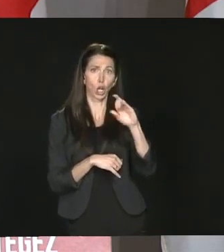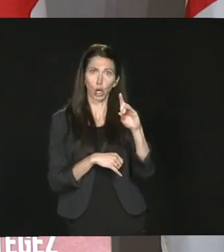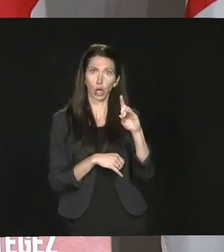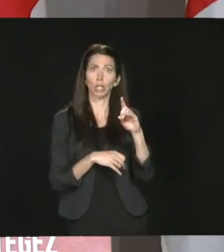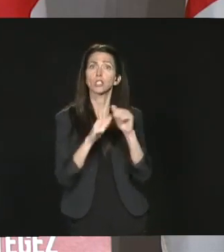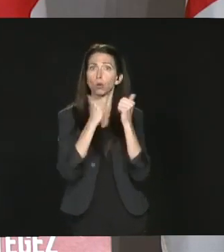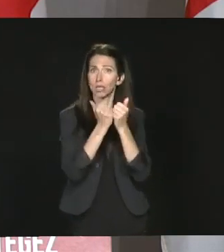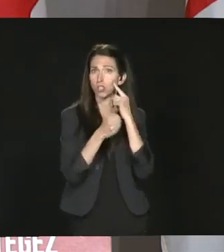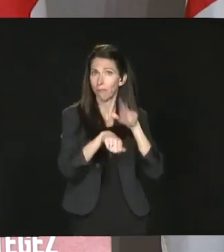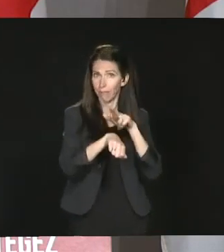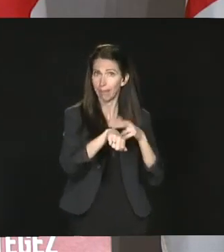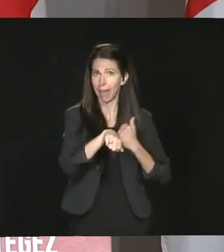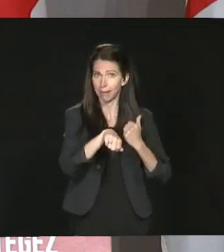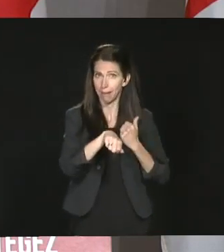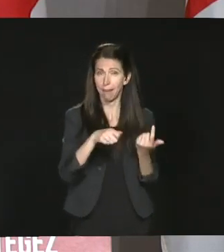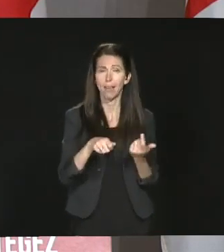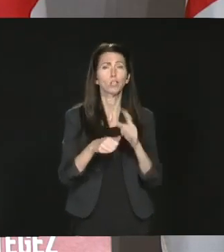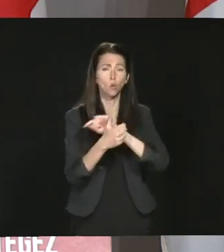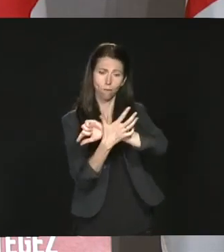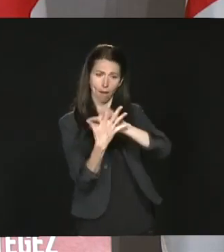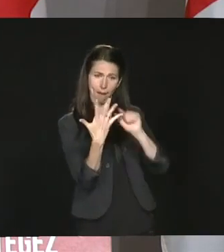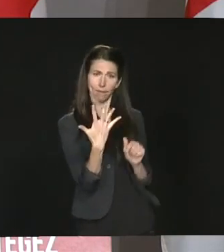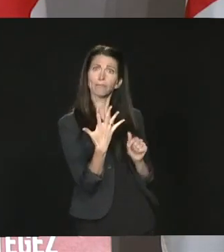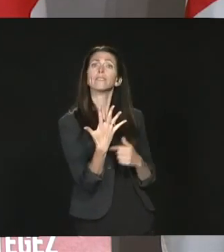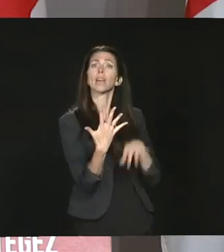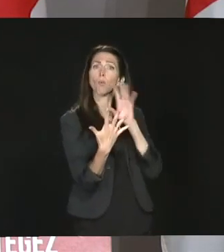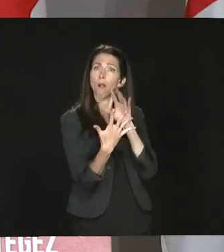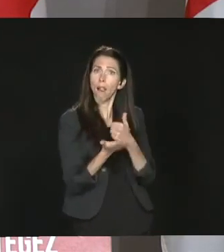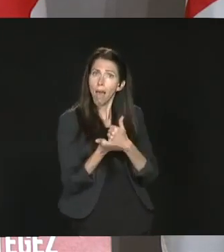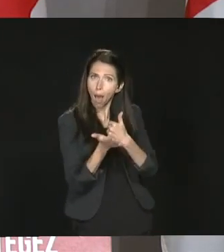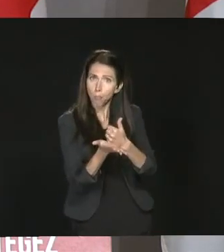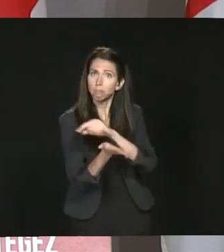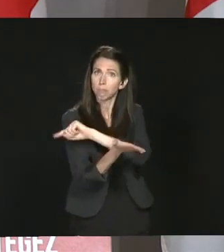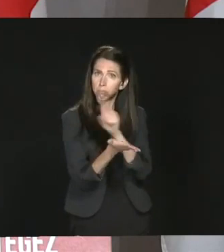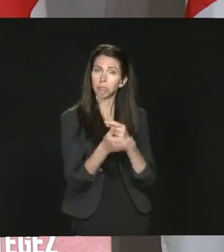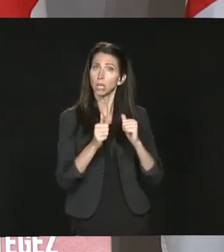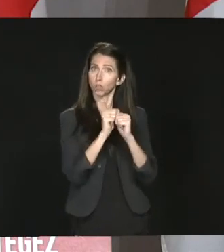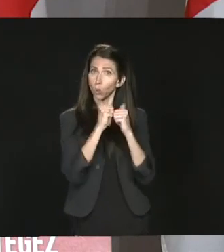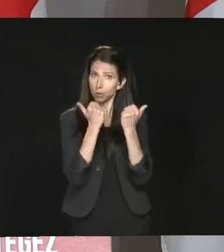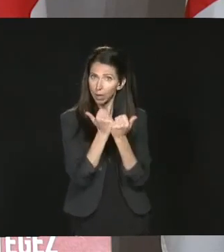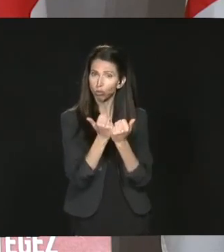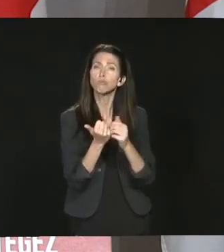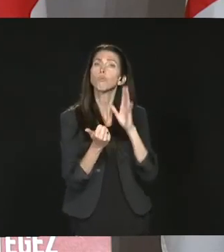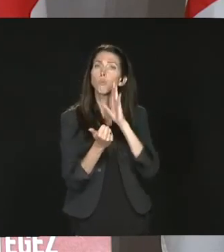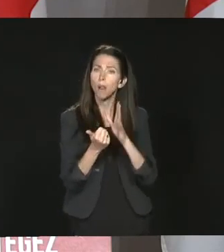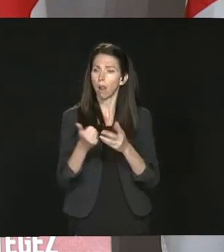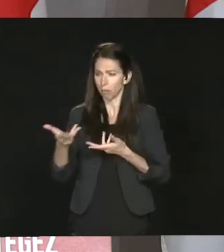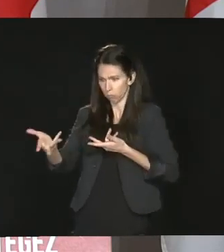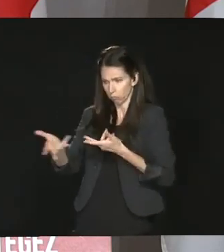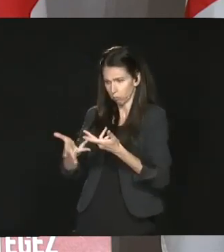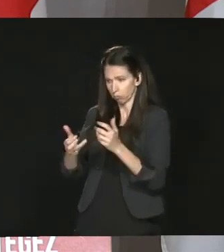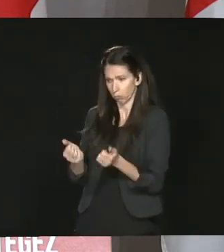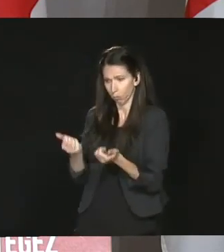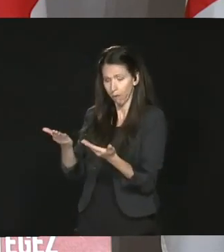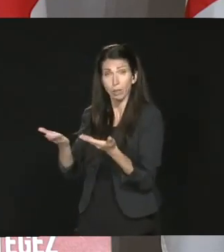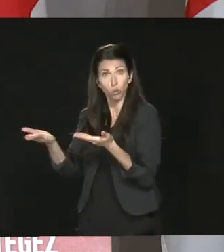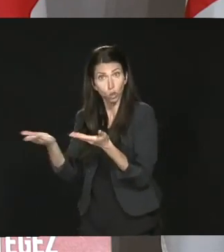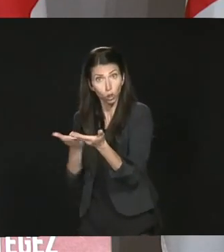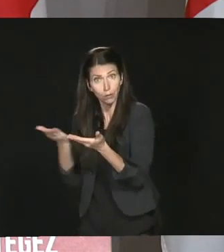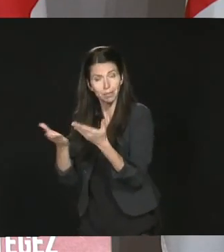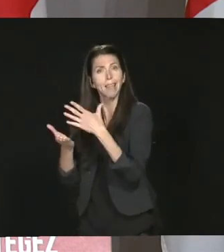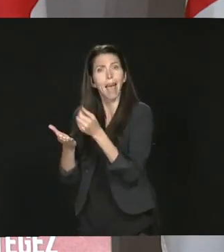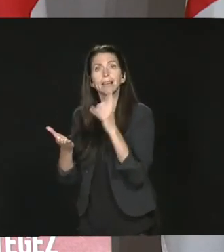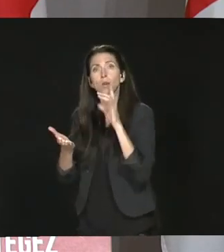these organizations to adapt while they reintegrate offenders under their supervision. It will also help to explore and